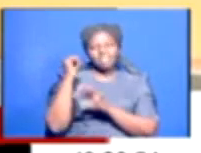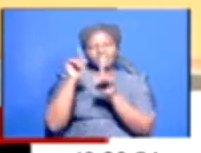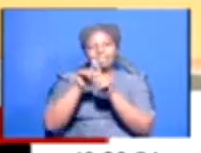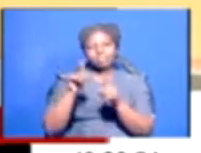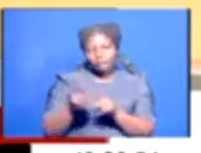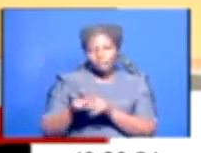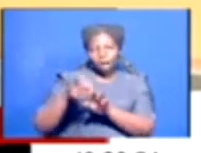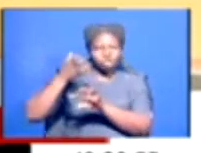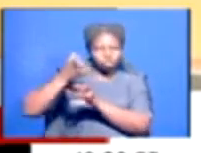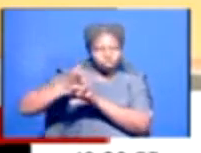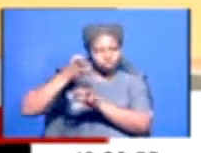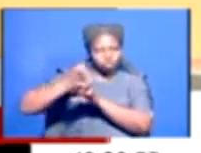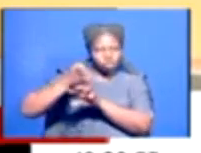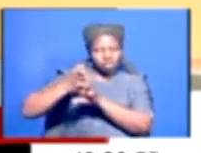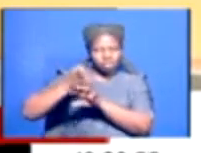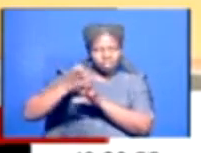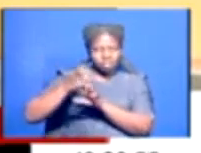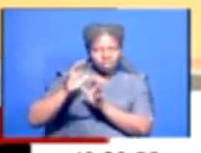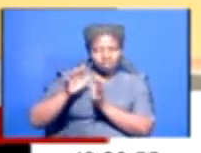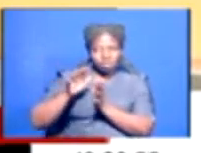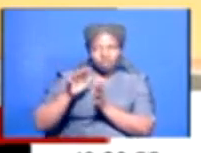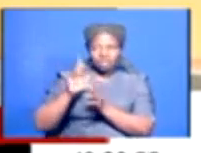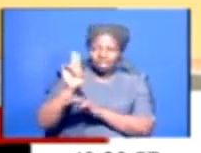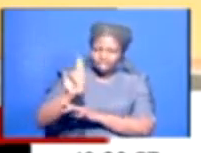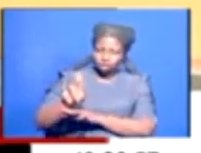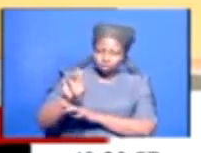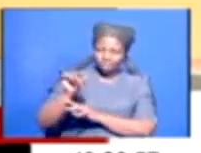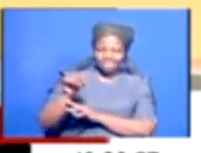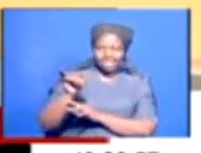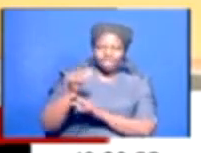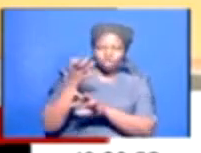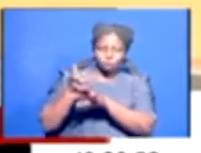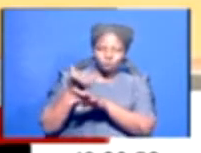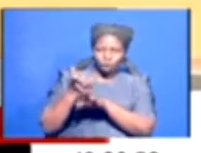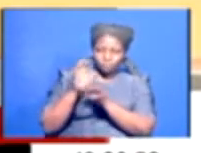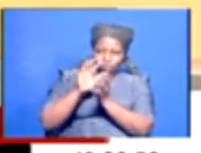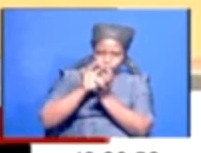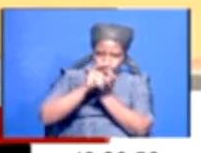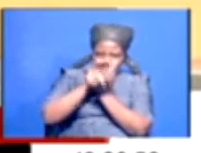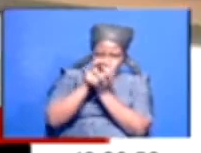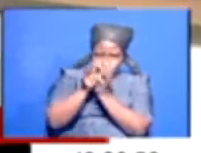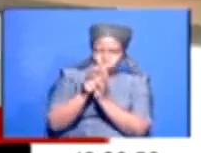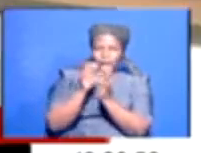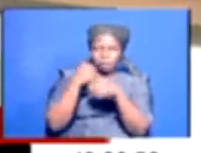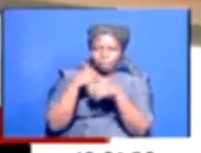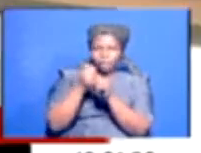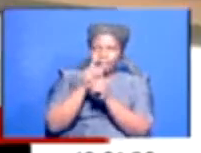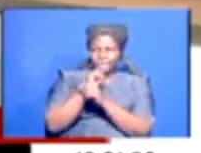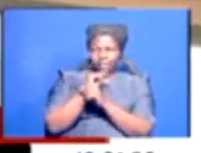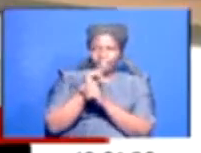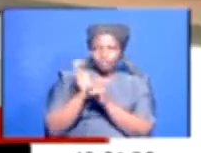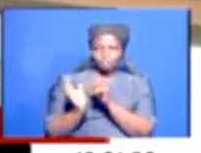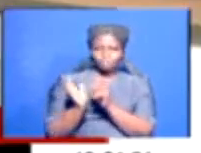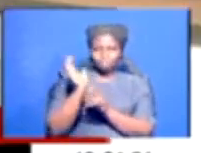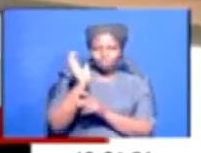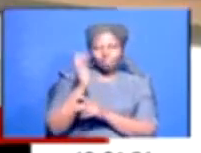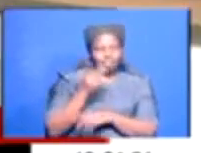me. That is what I use. Yeah. When you're out in Kipkaren.